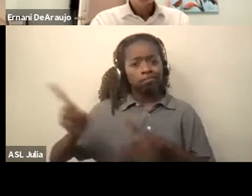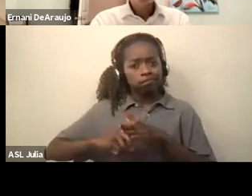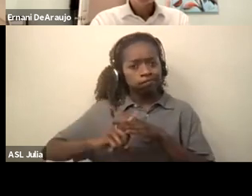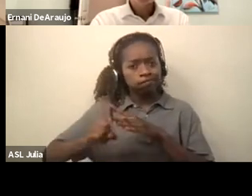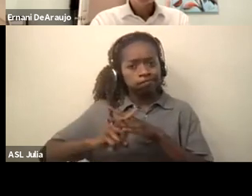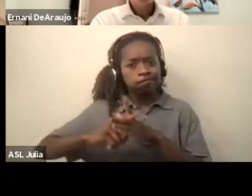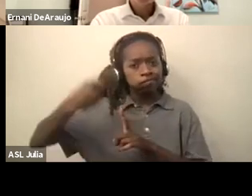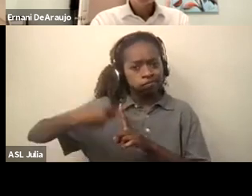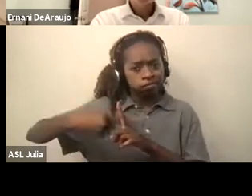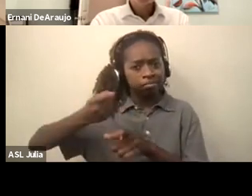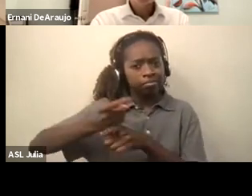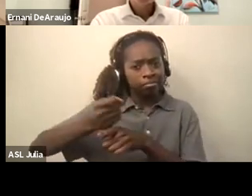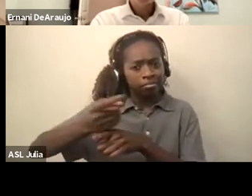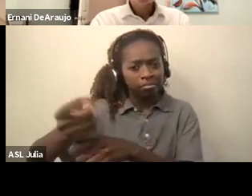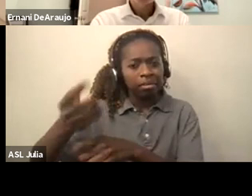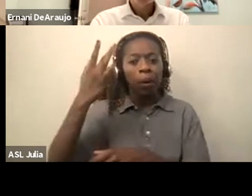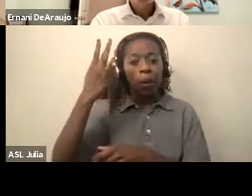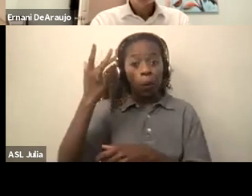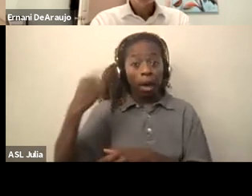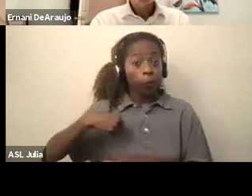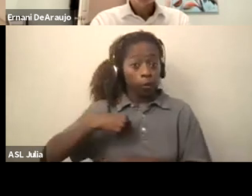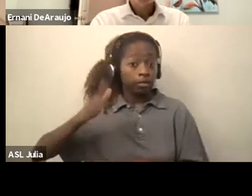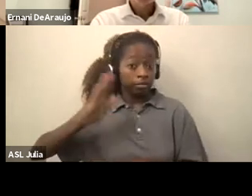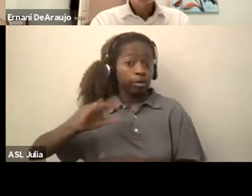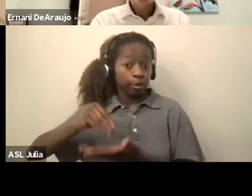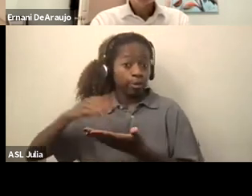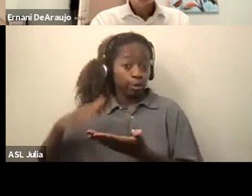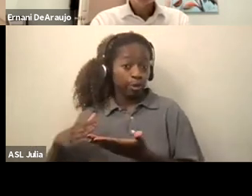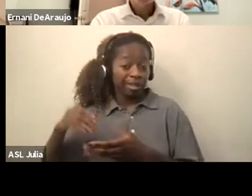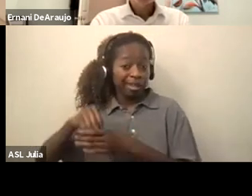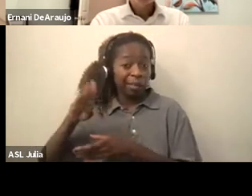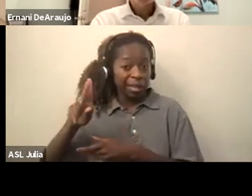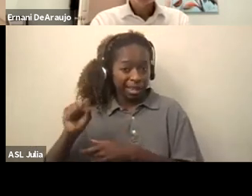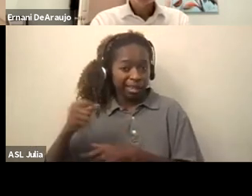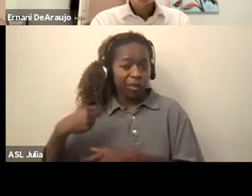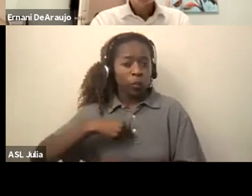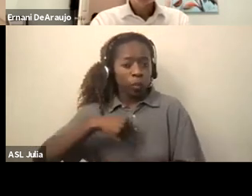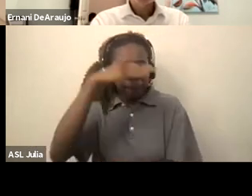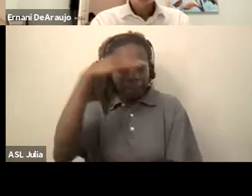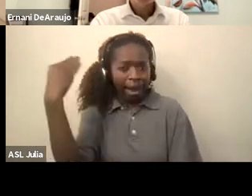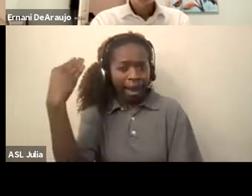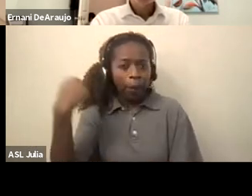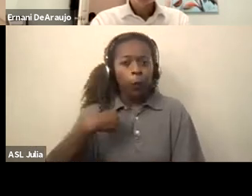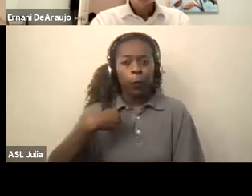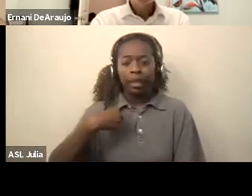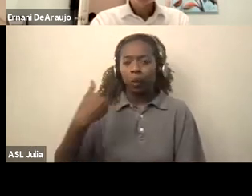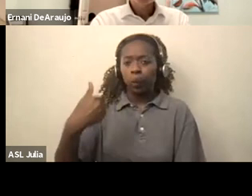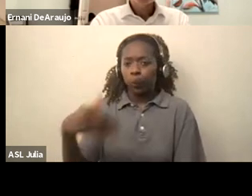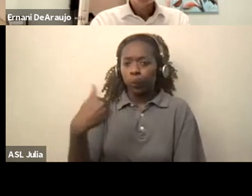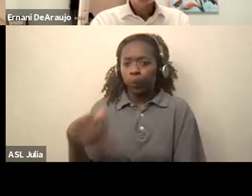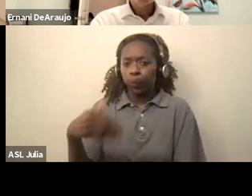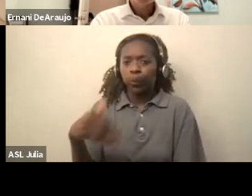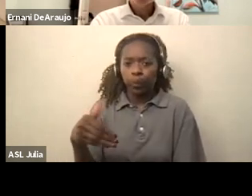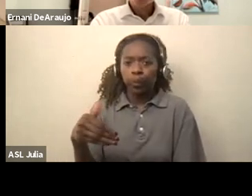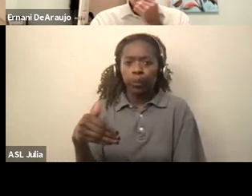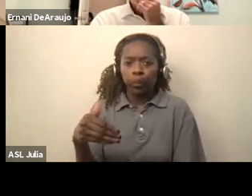because as former black students in bps we escaped the belly of underachievement when many of us told many told